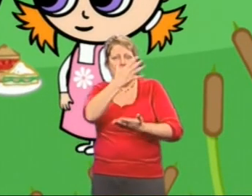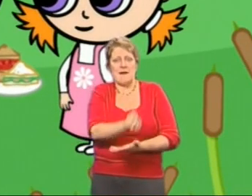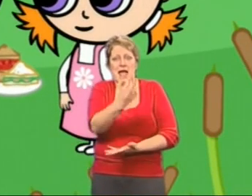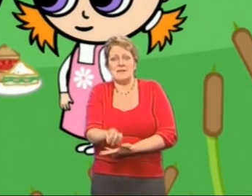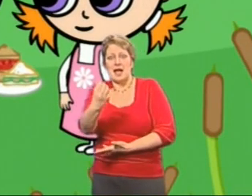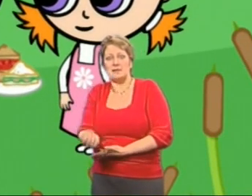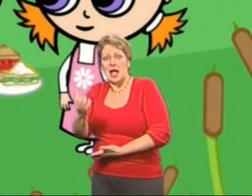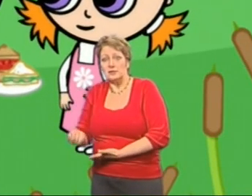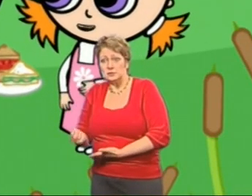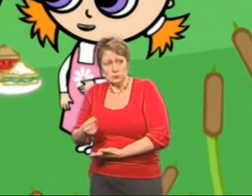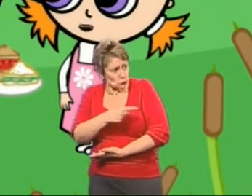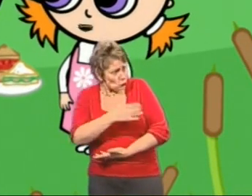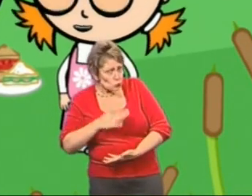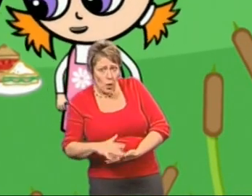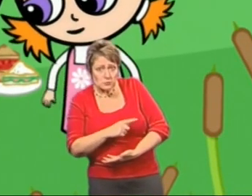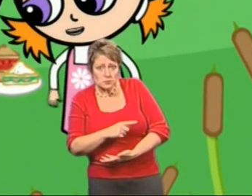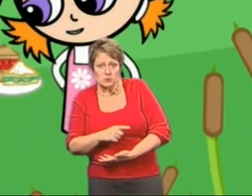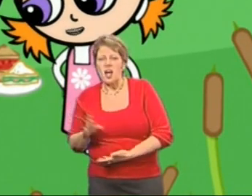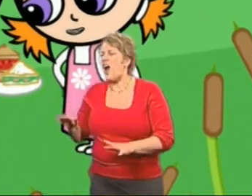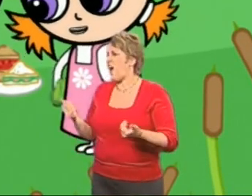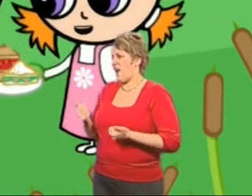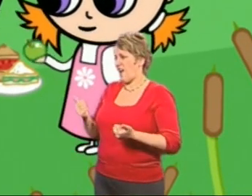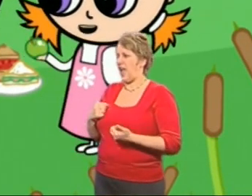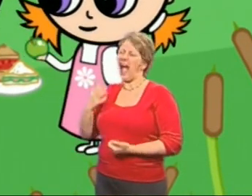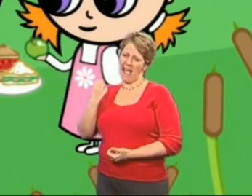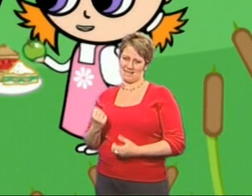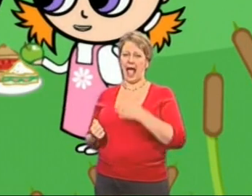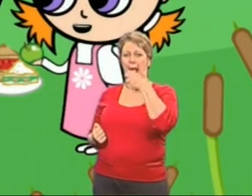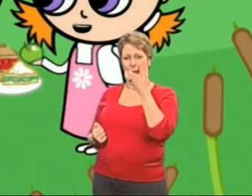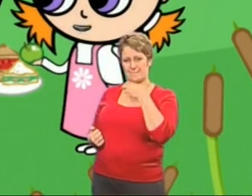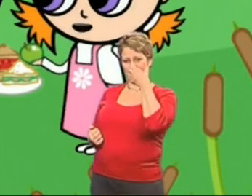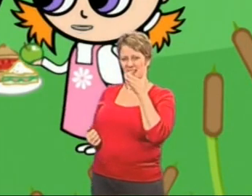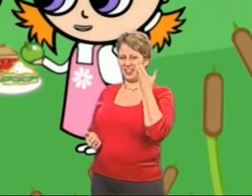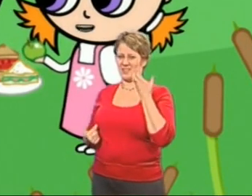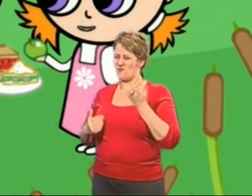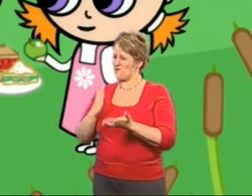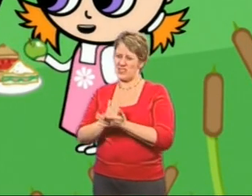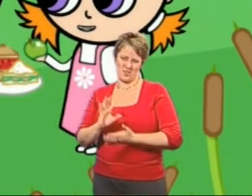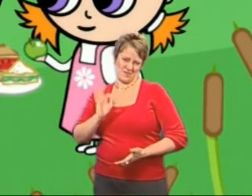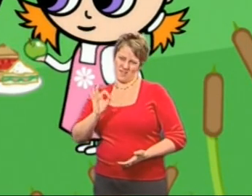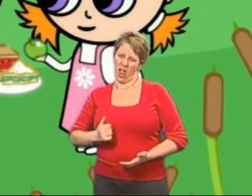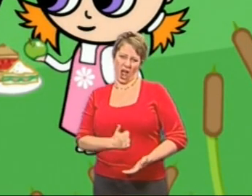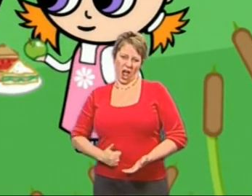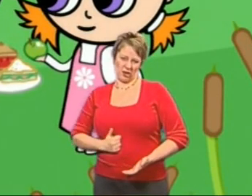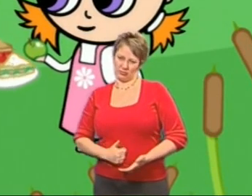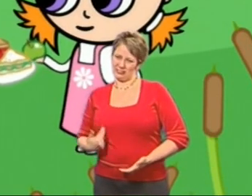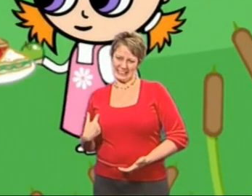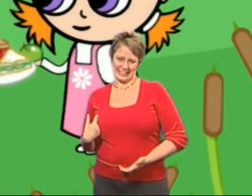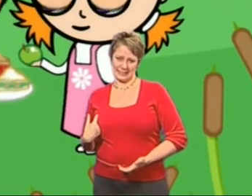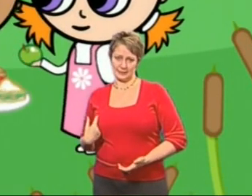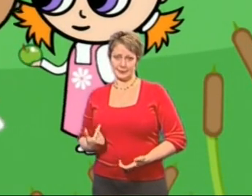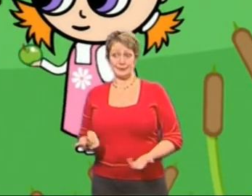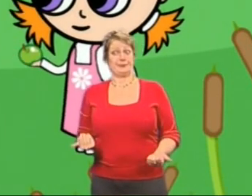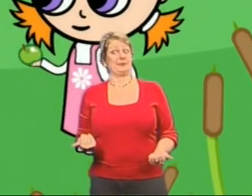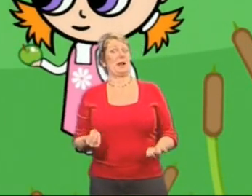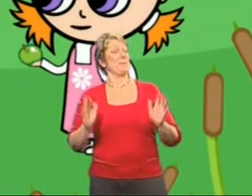want anything yourself? That's okay. I've still got my apple. I wasn't that hungry in the first place.